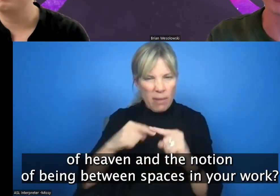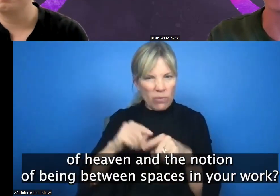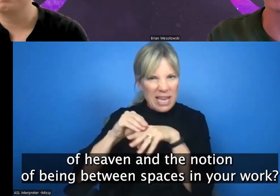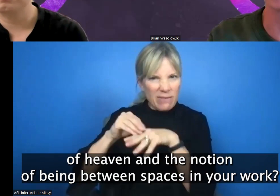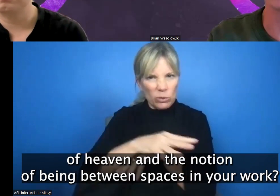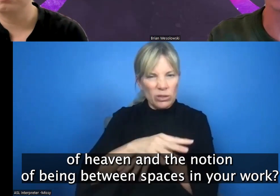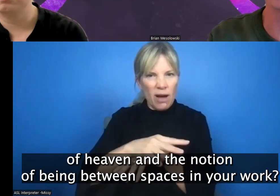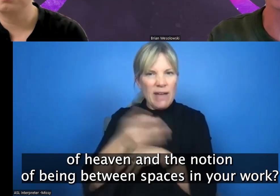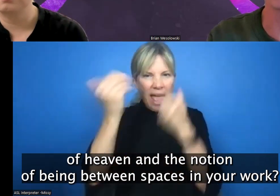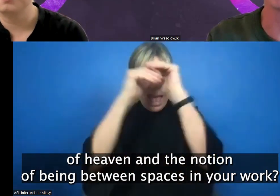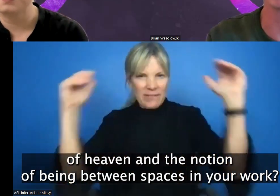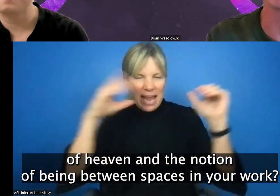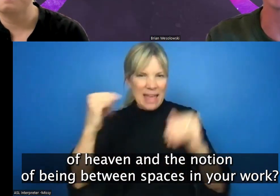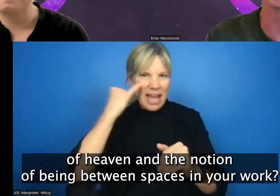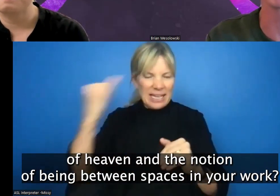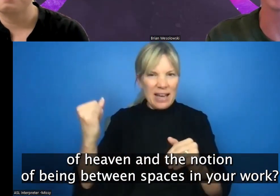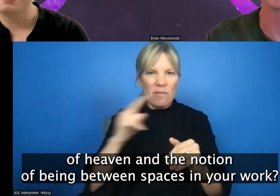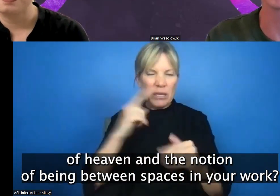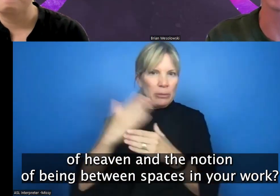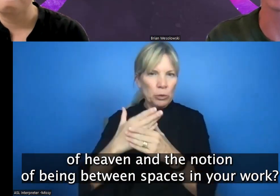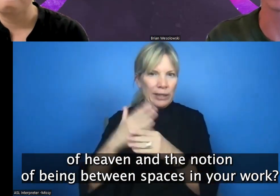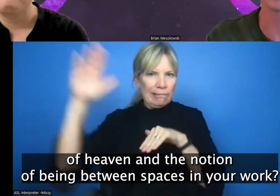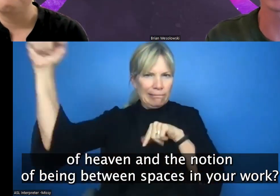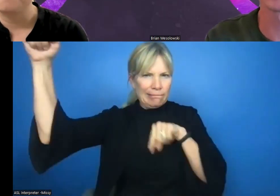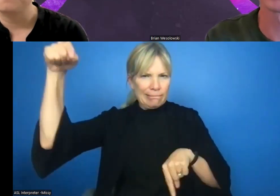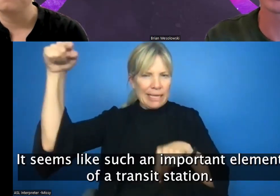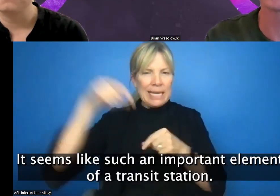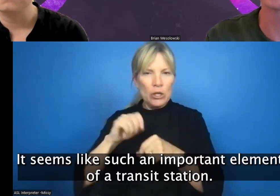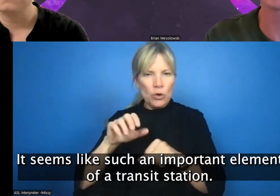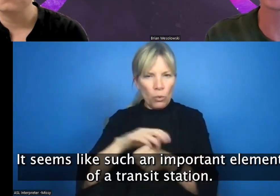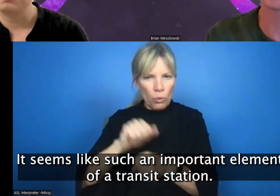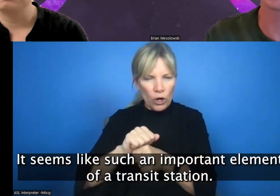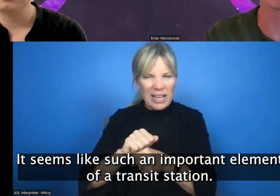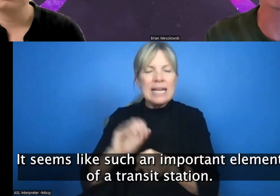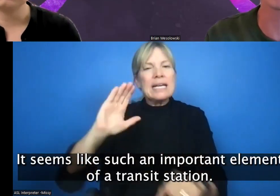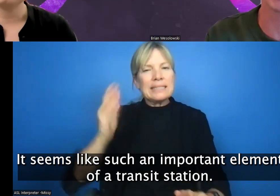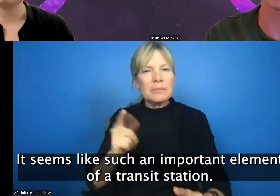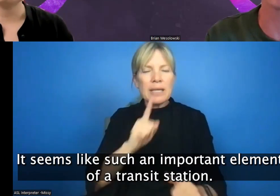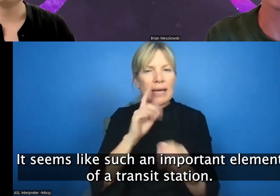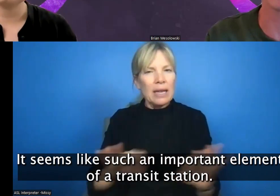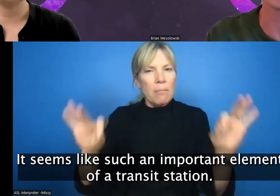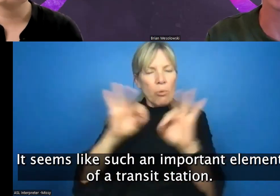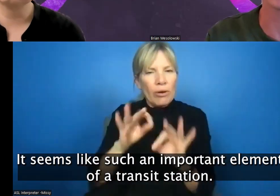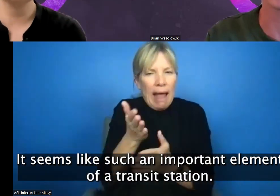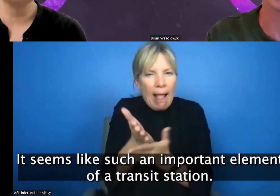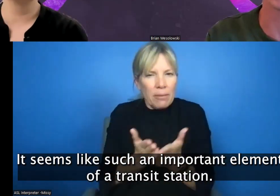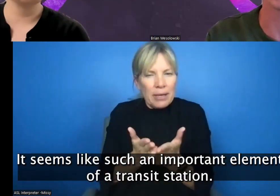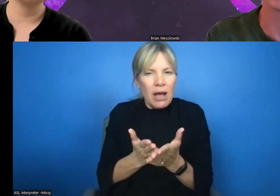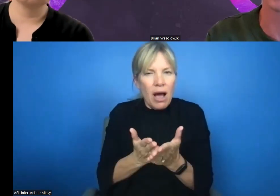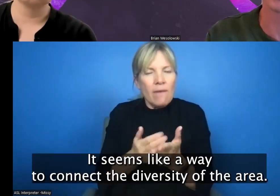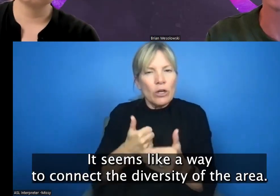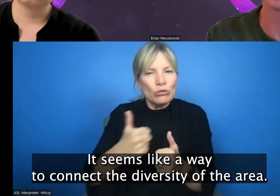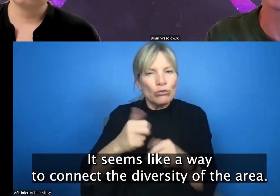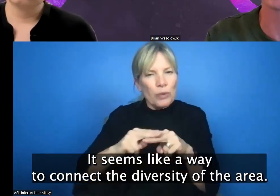of heaven and the notion of being between spaces in your work? It seems like such an important element of a transit